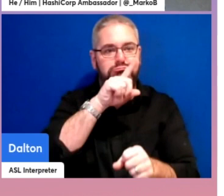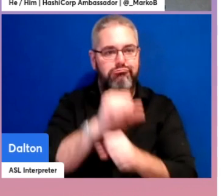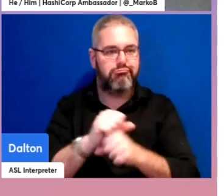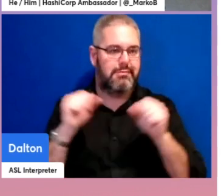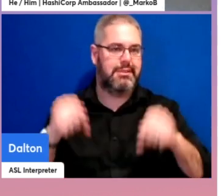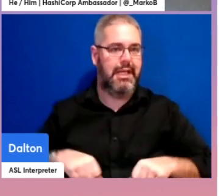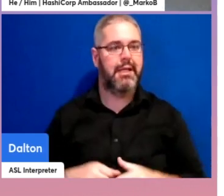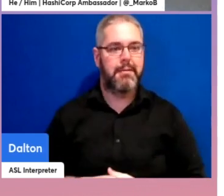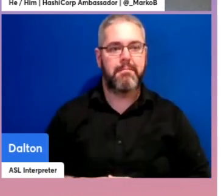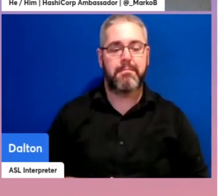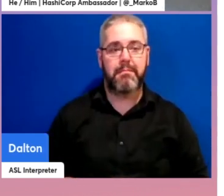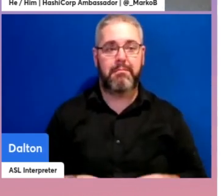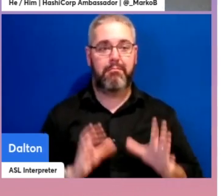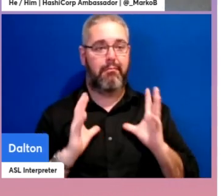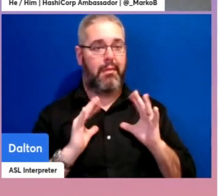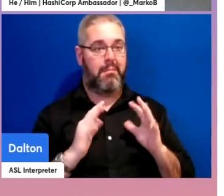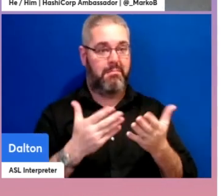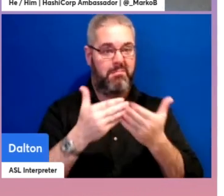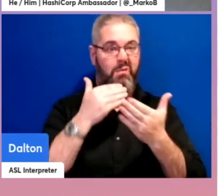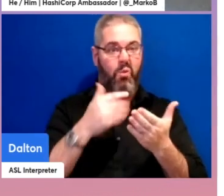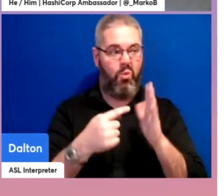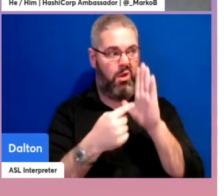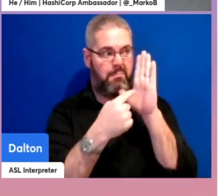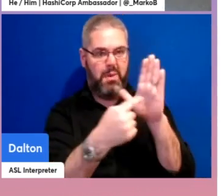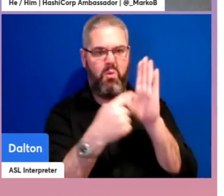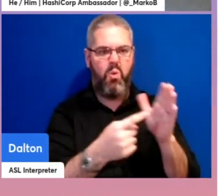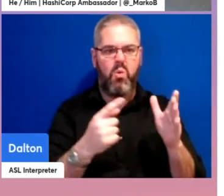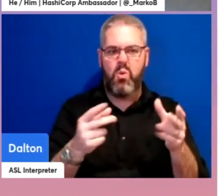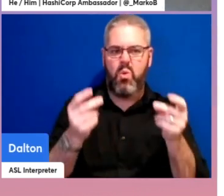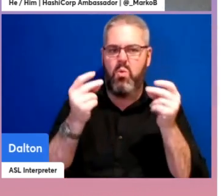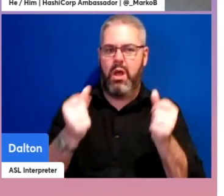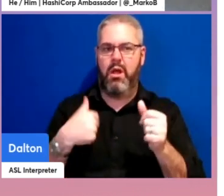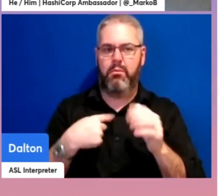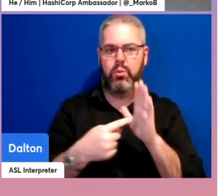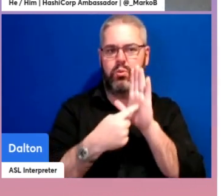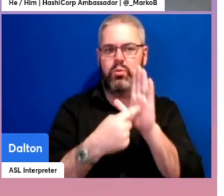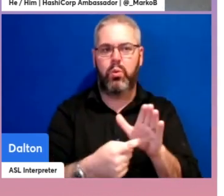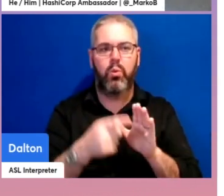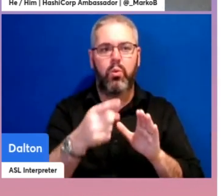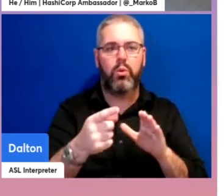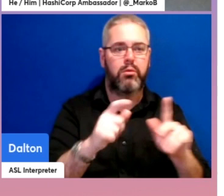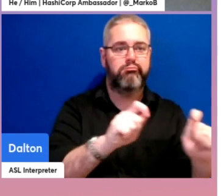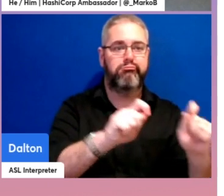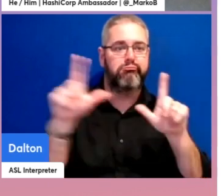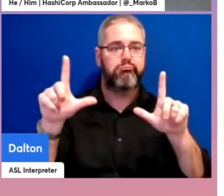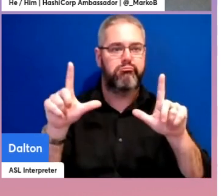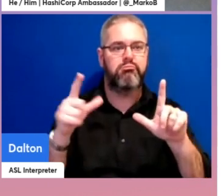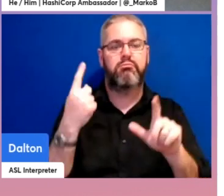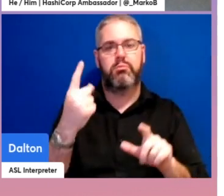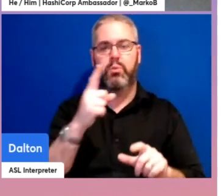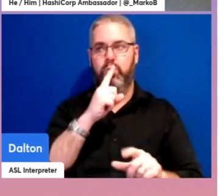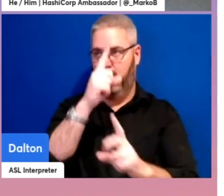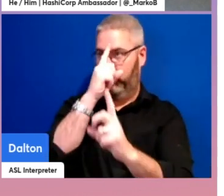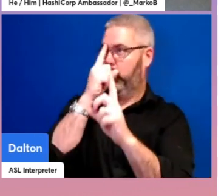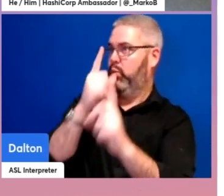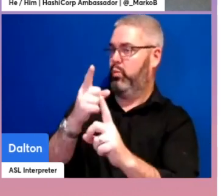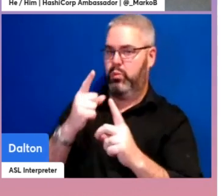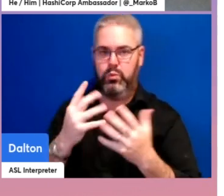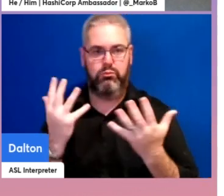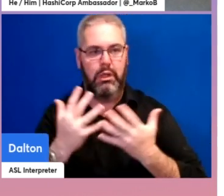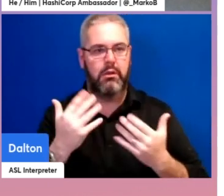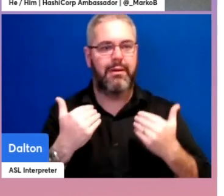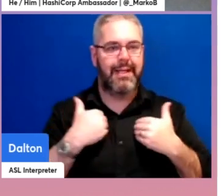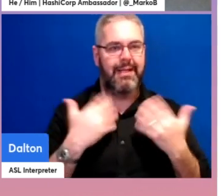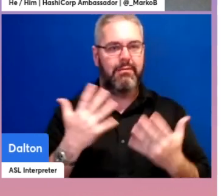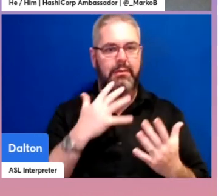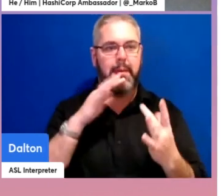Cool. Just before we kind of jump into the demo, really quickly, as I mentioned, one of the kind of goals here is also having quick